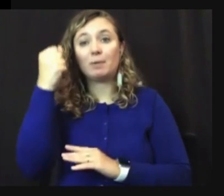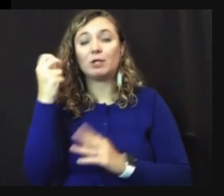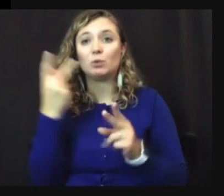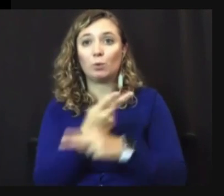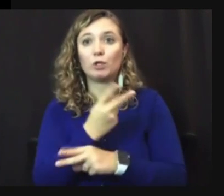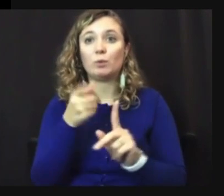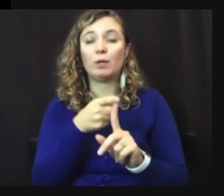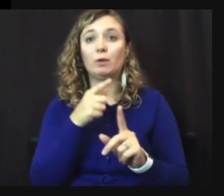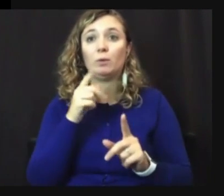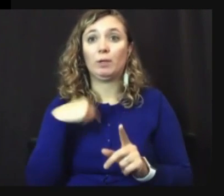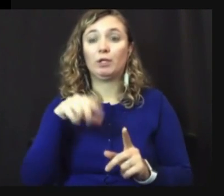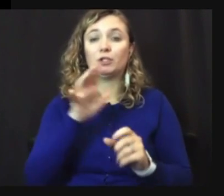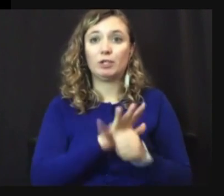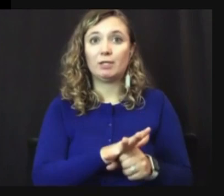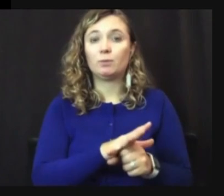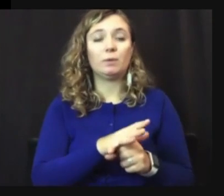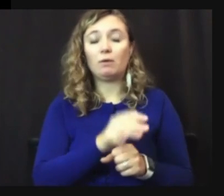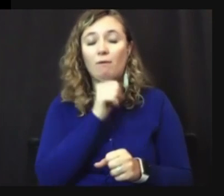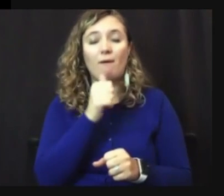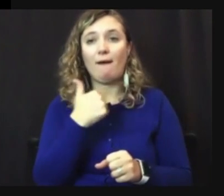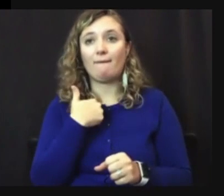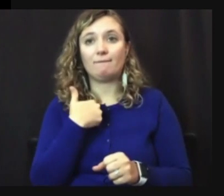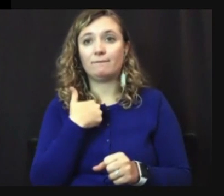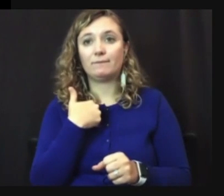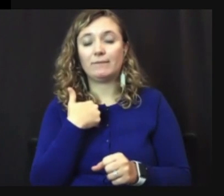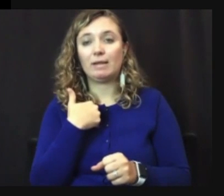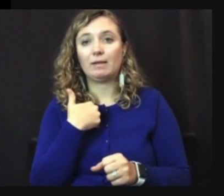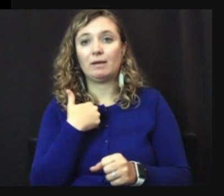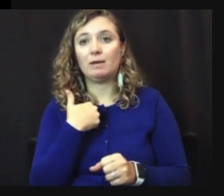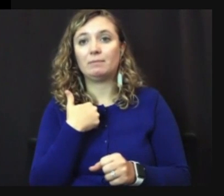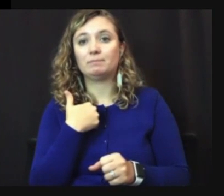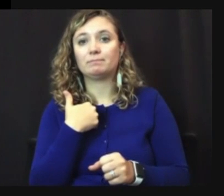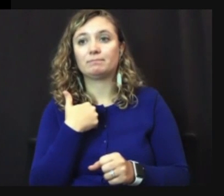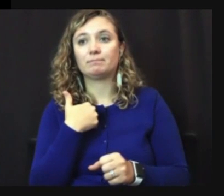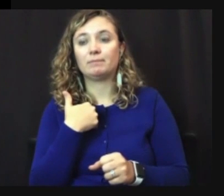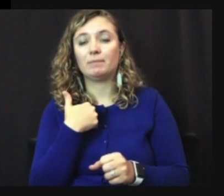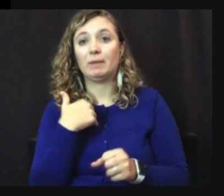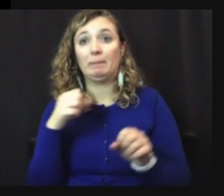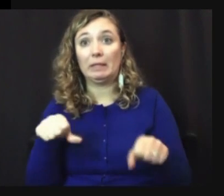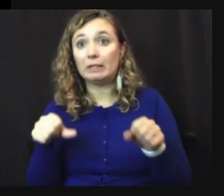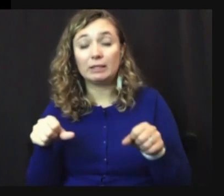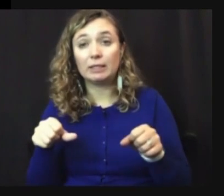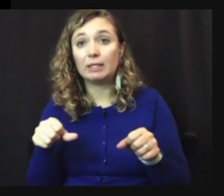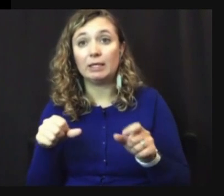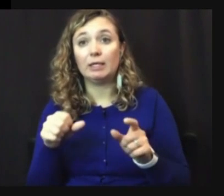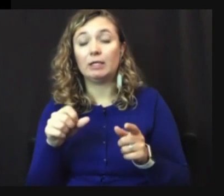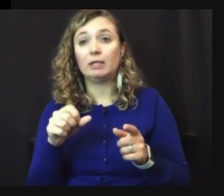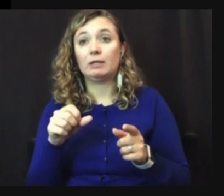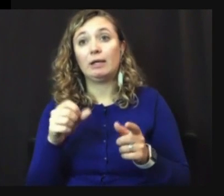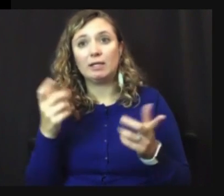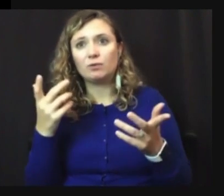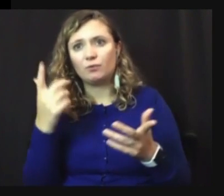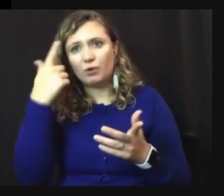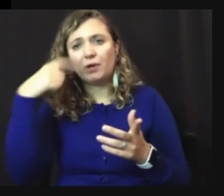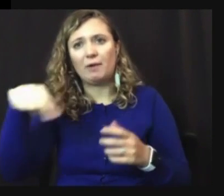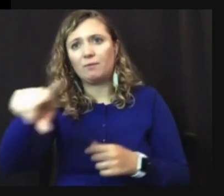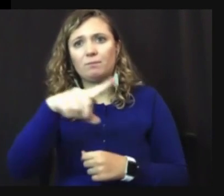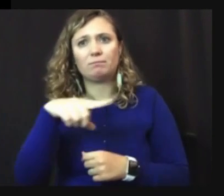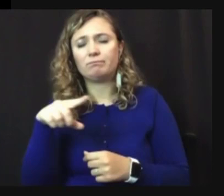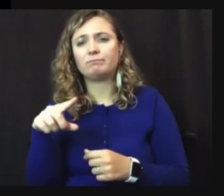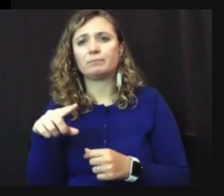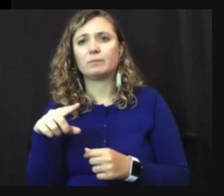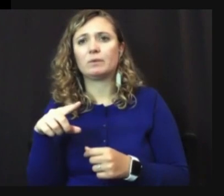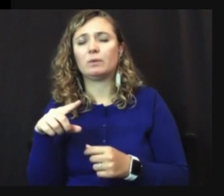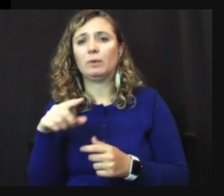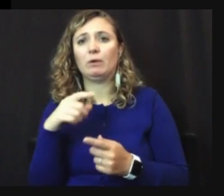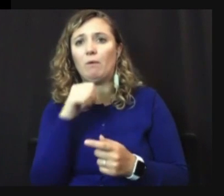to, and this is generally for everyone, we don't have the faculties when our brain is overloaded to be